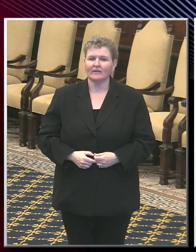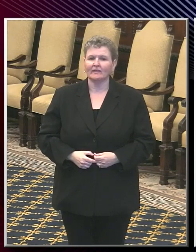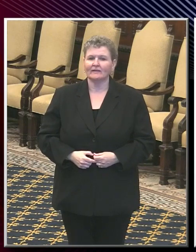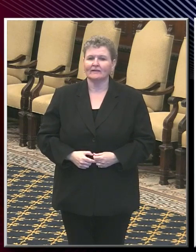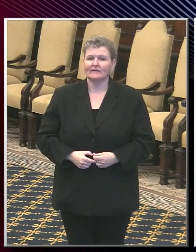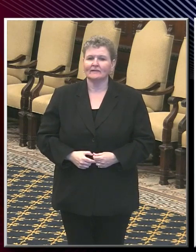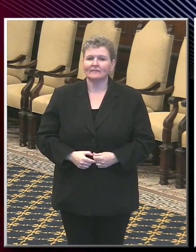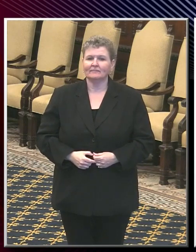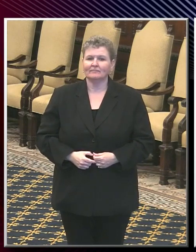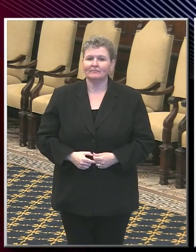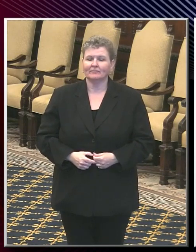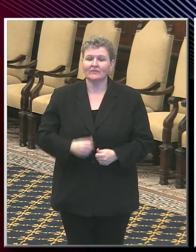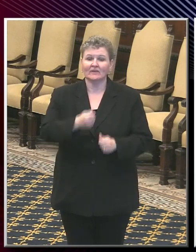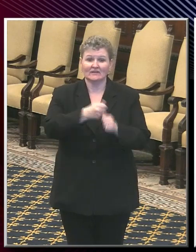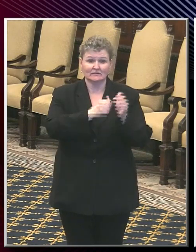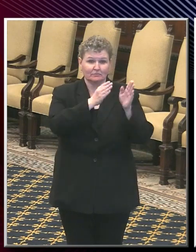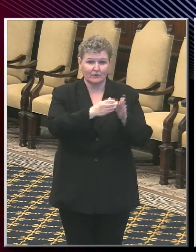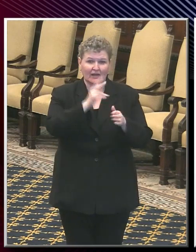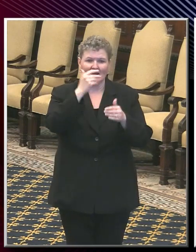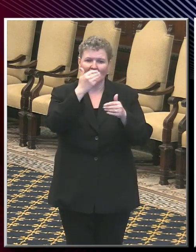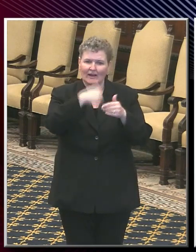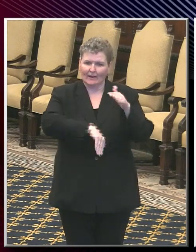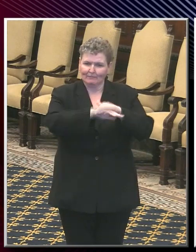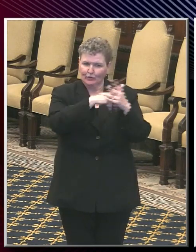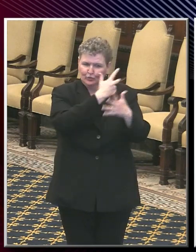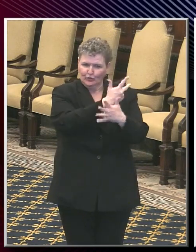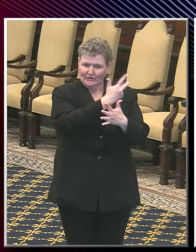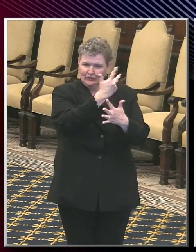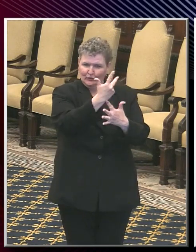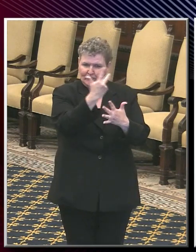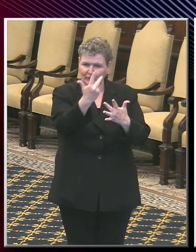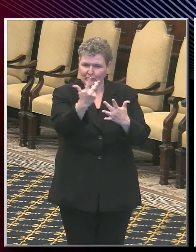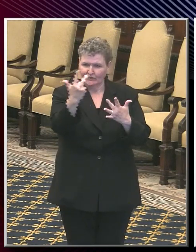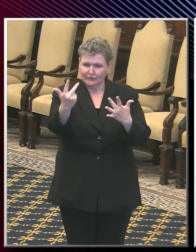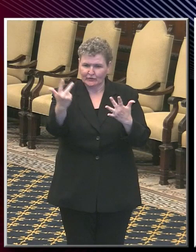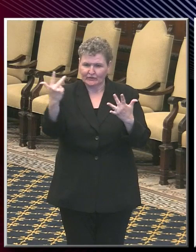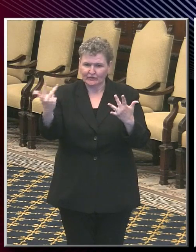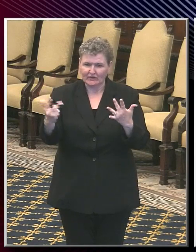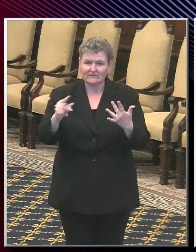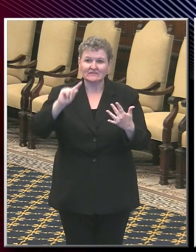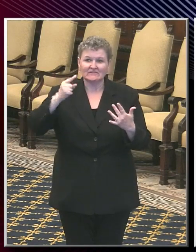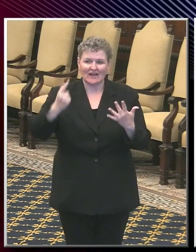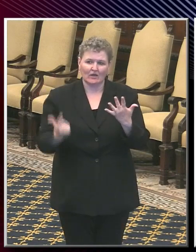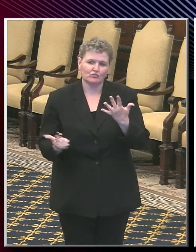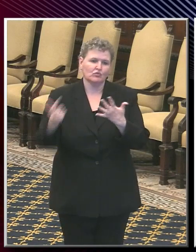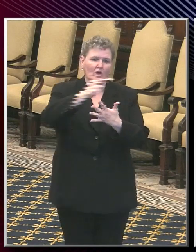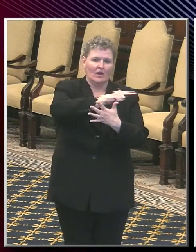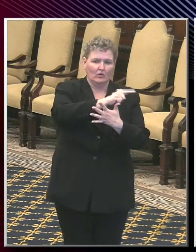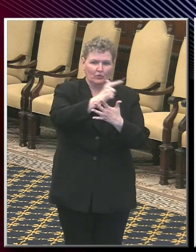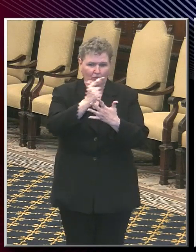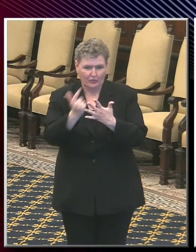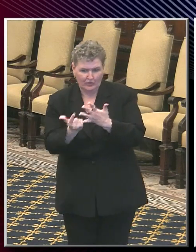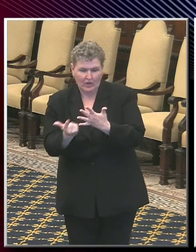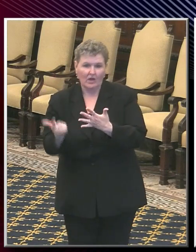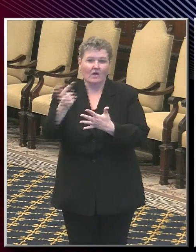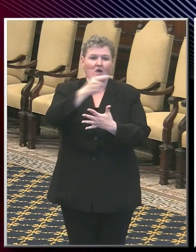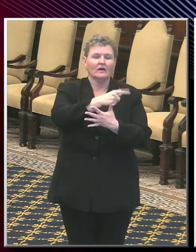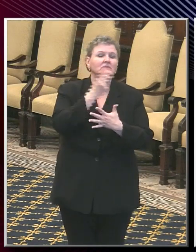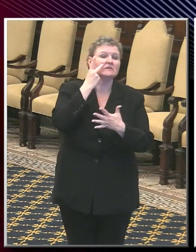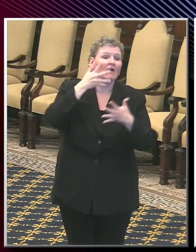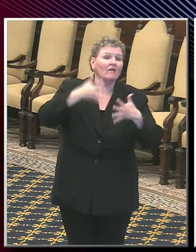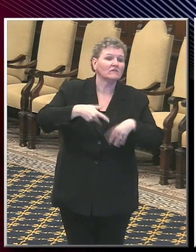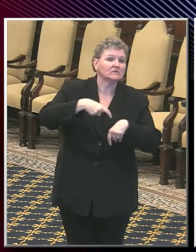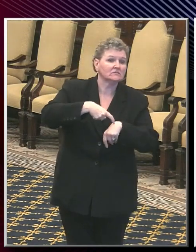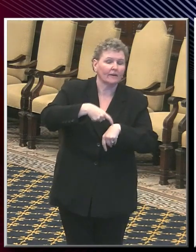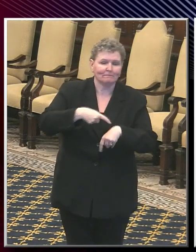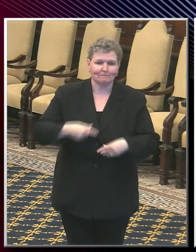questions to 3 or fewer. We will do a second round of questions if time permits. So if you are logged in today, please